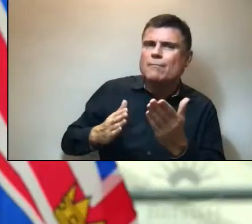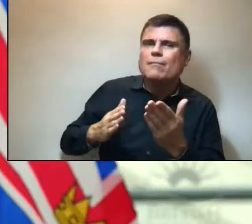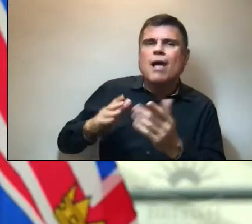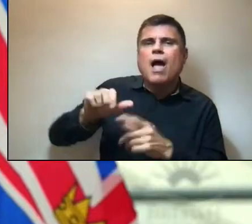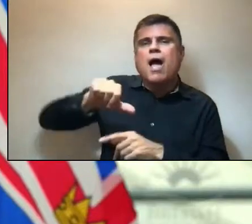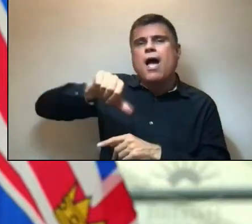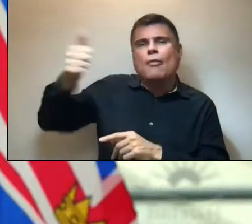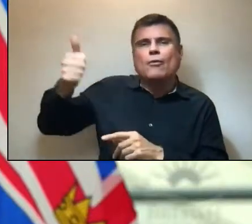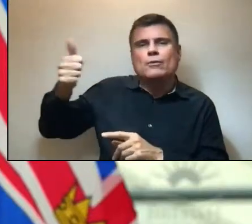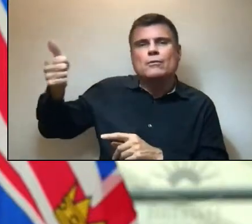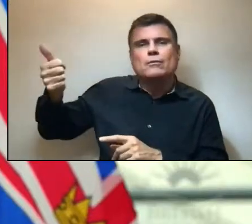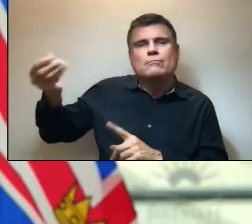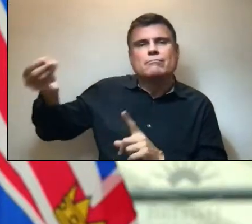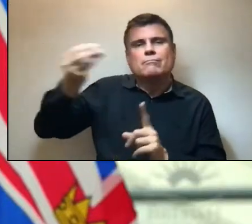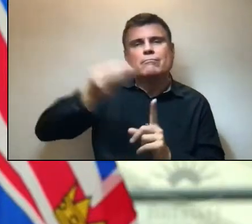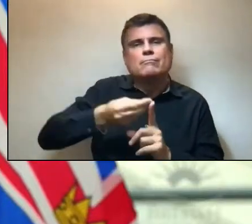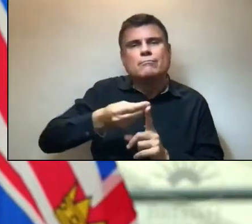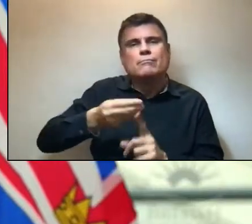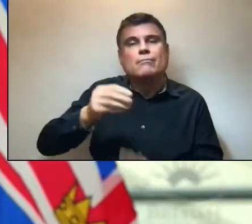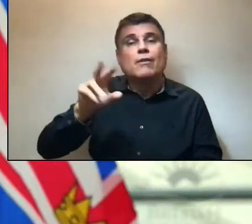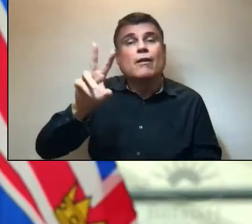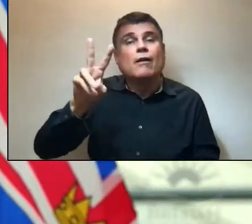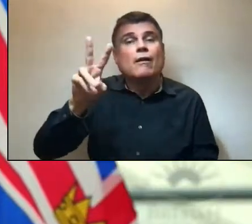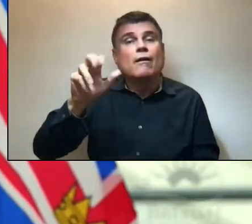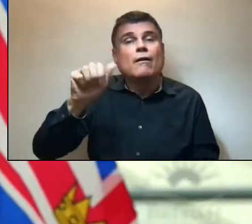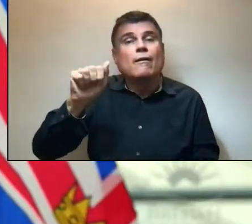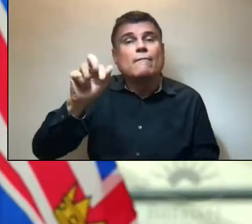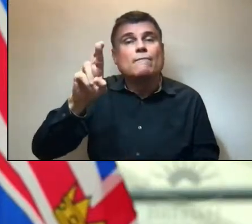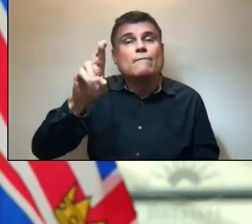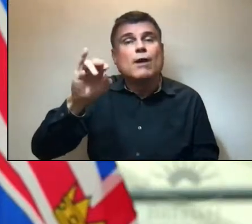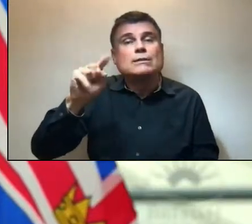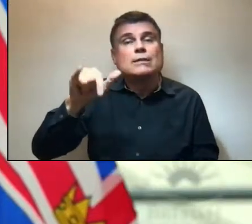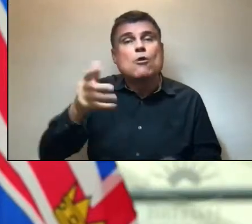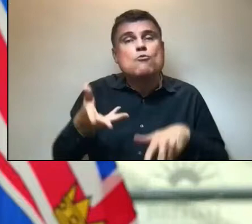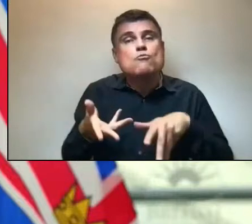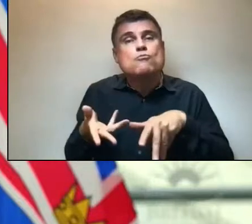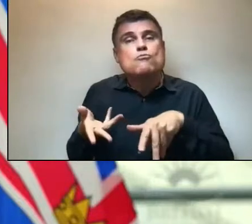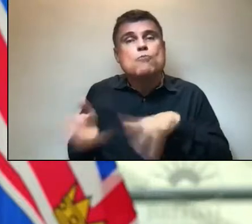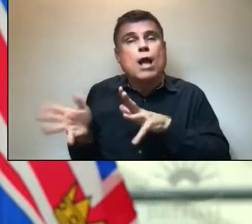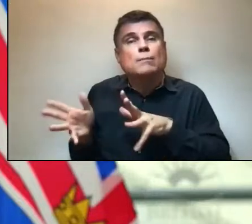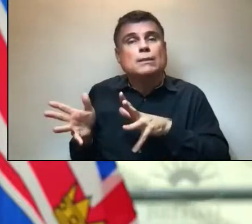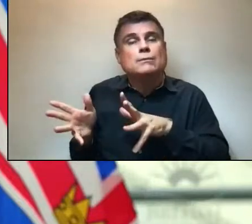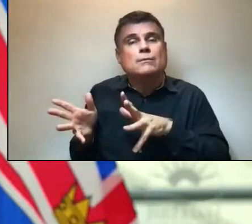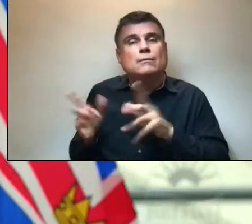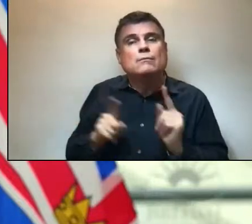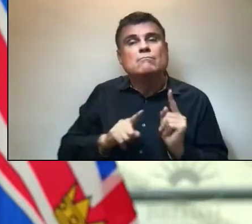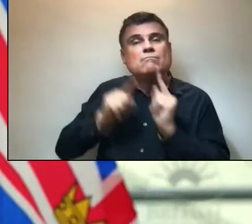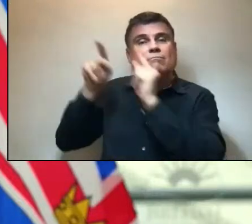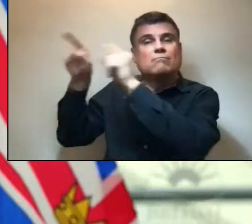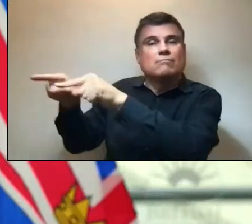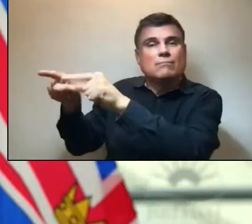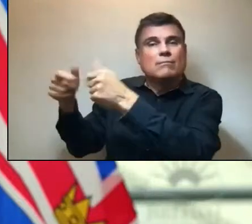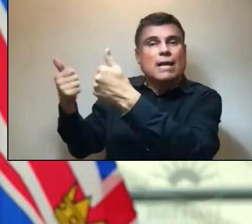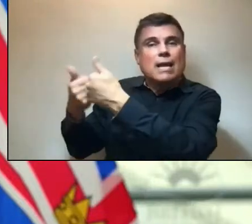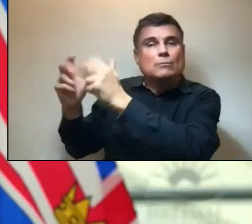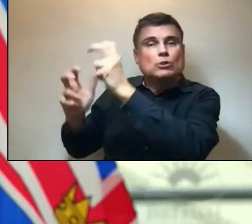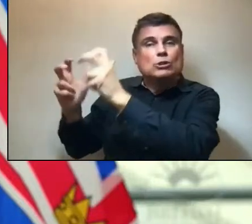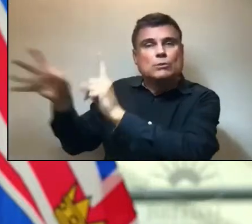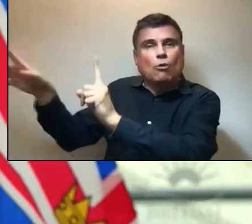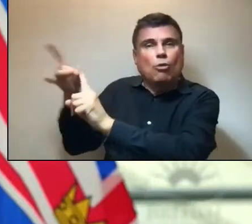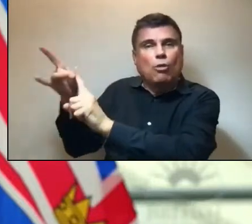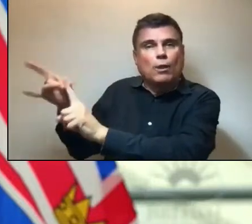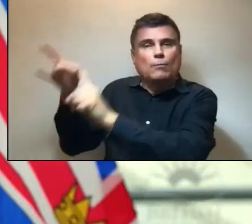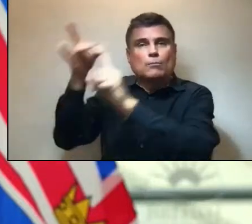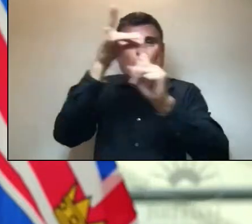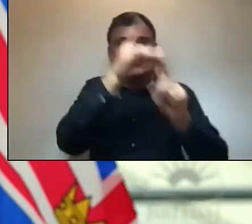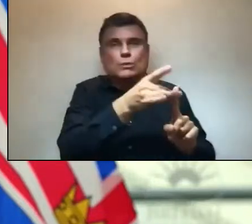rugby team, which participated in a rugby game, and I don't have all of the details of who was, how many teams were there, but it